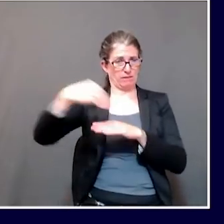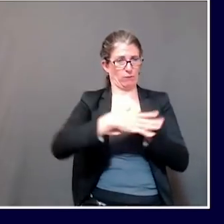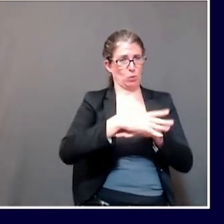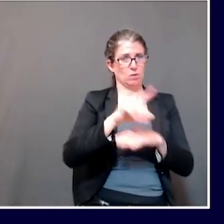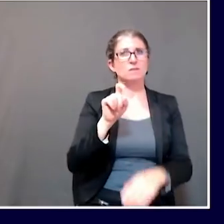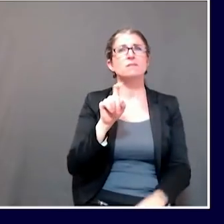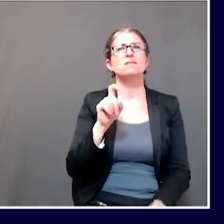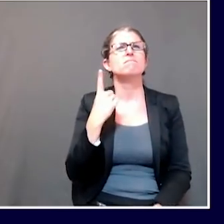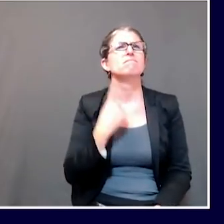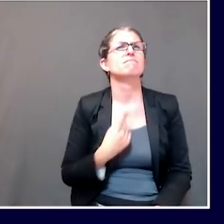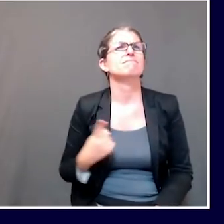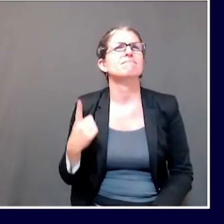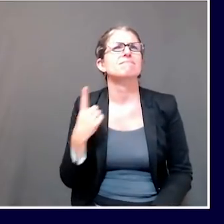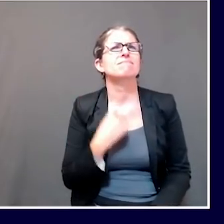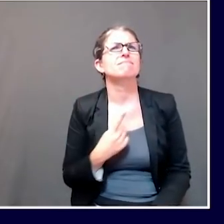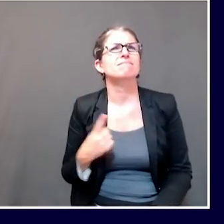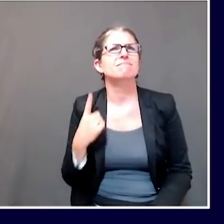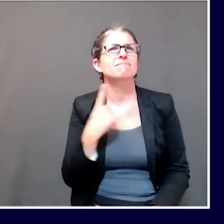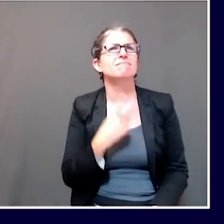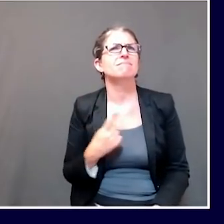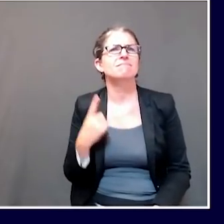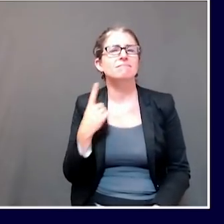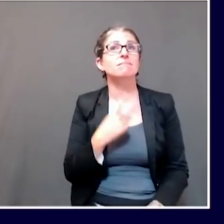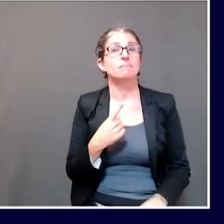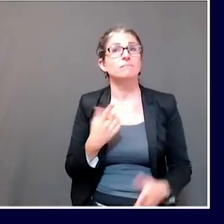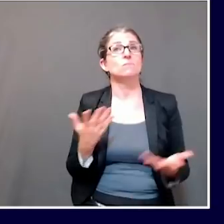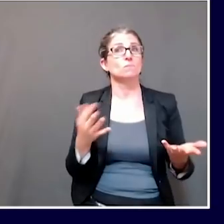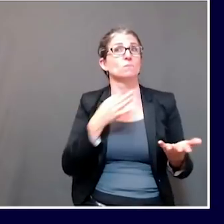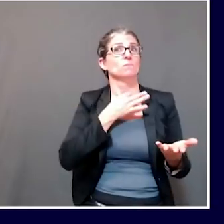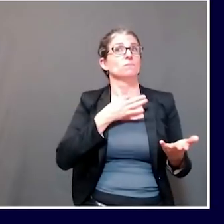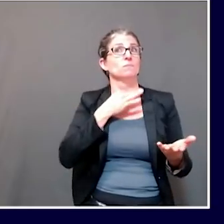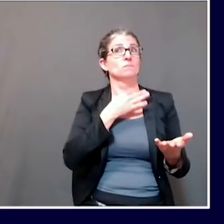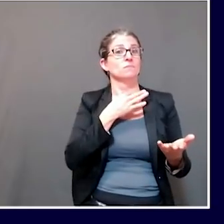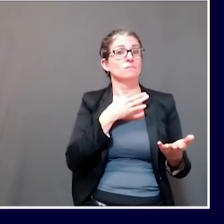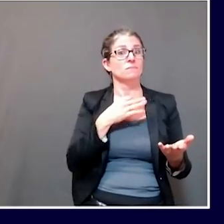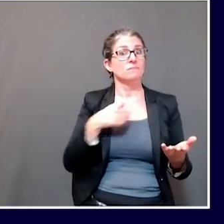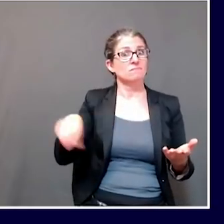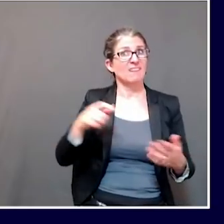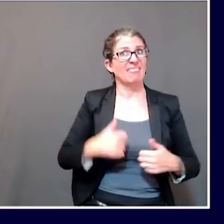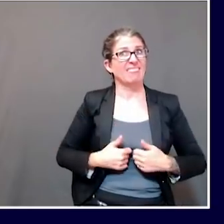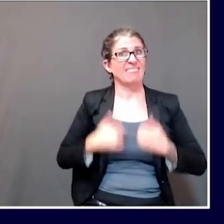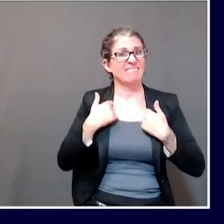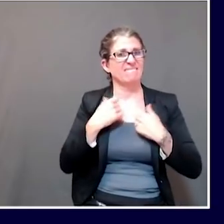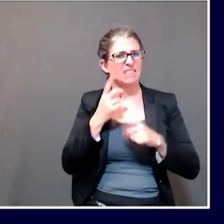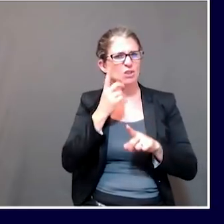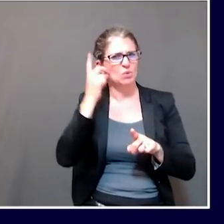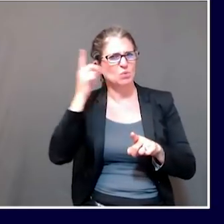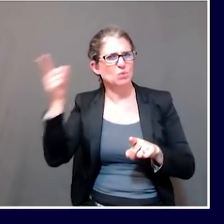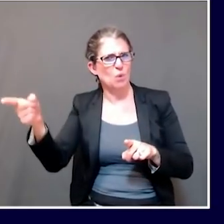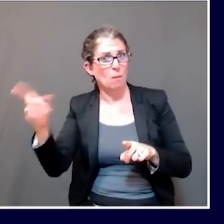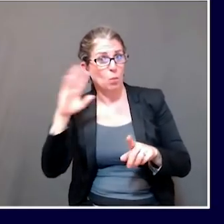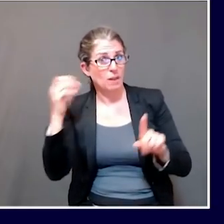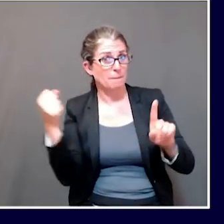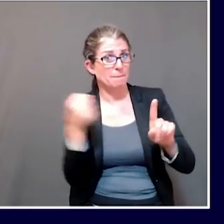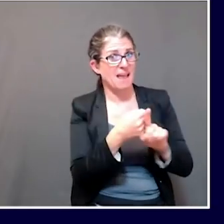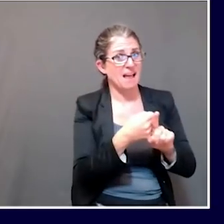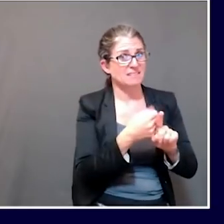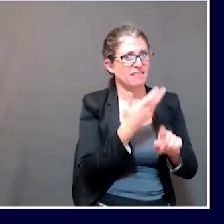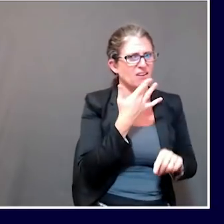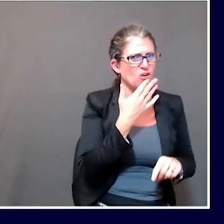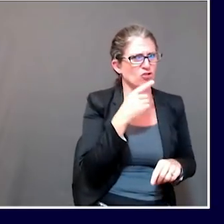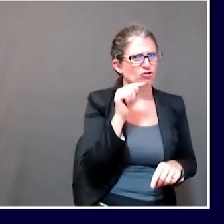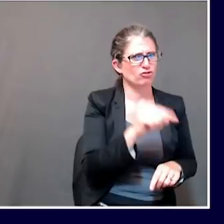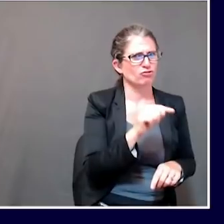color designation for schools? Yep. So, Morgan, the answer is that it might. What goes into